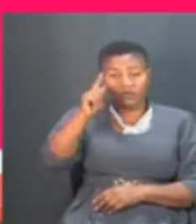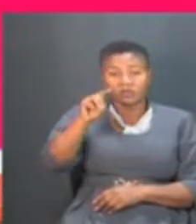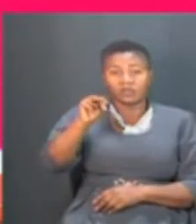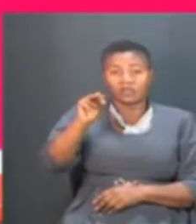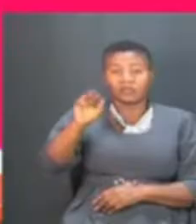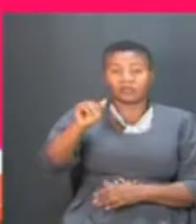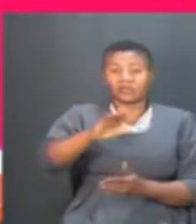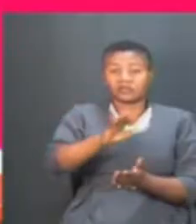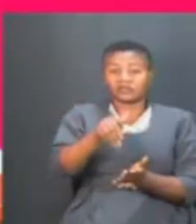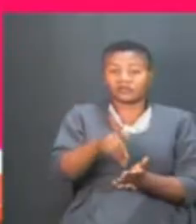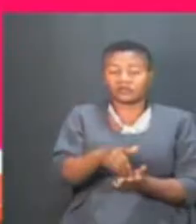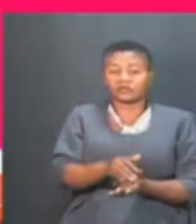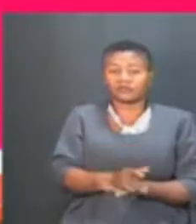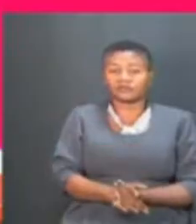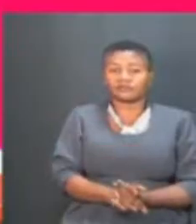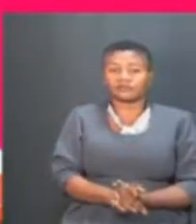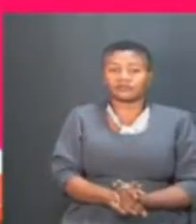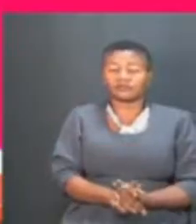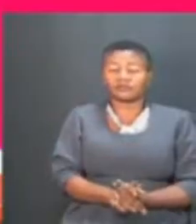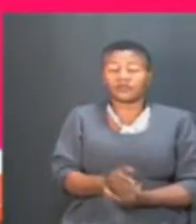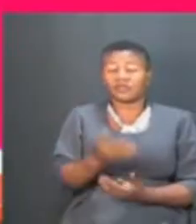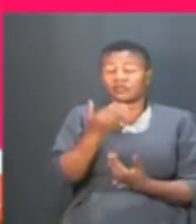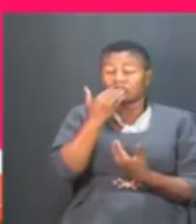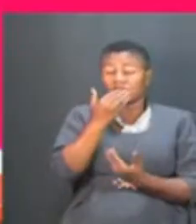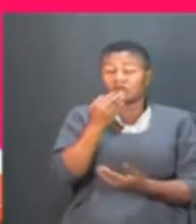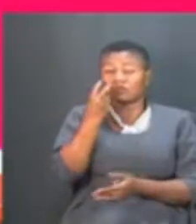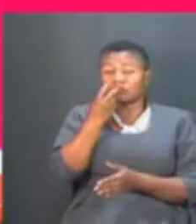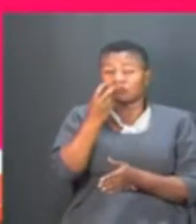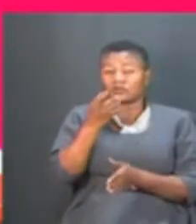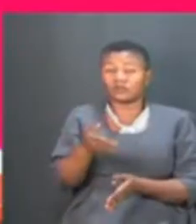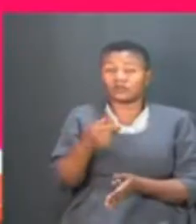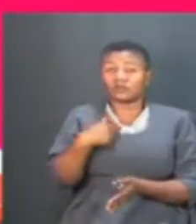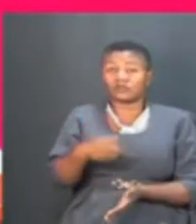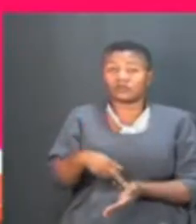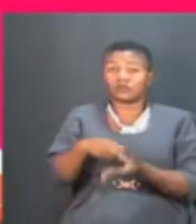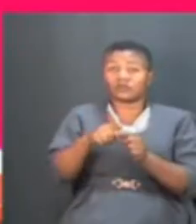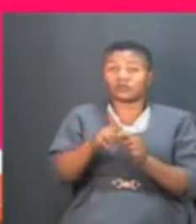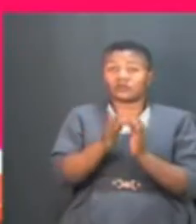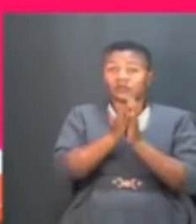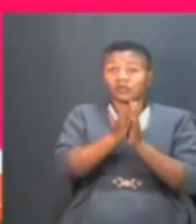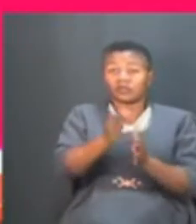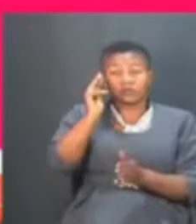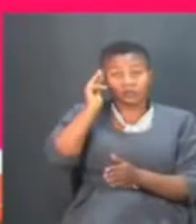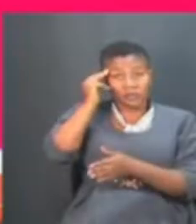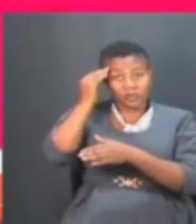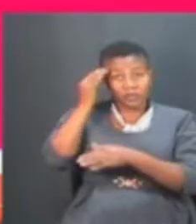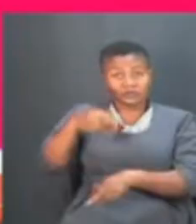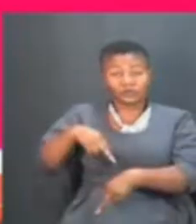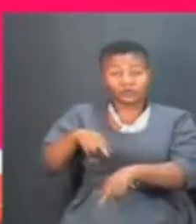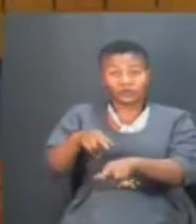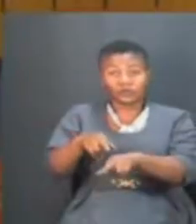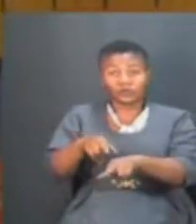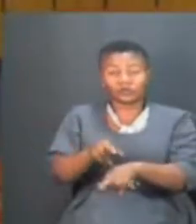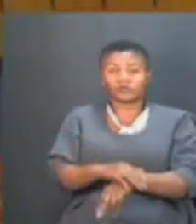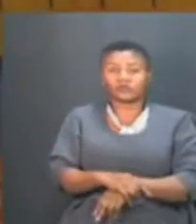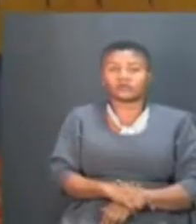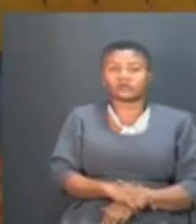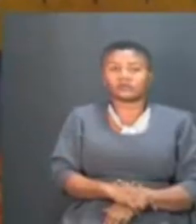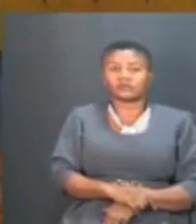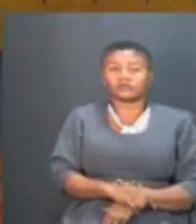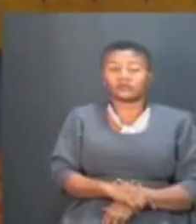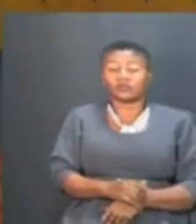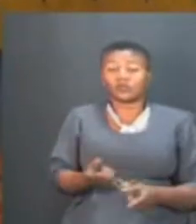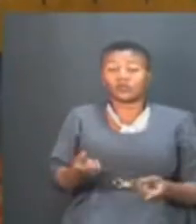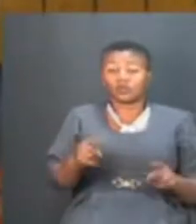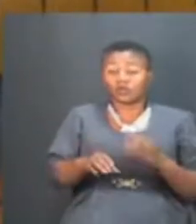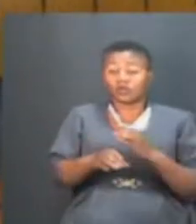you. Thank you, Mr. Speaker. Mr. Speaker, I rise to ask the Minister for Roads and Highways when the